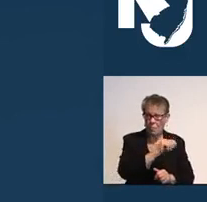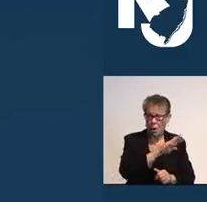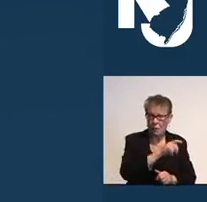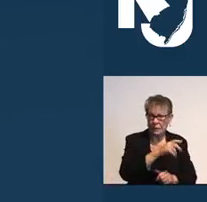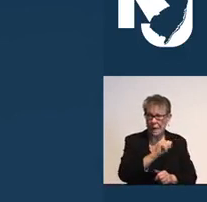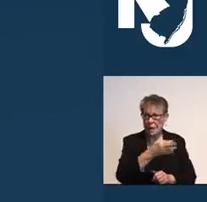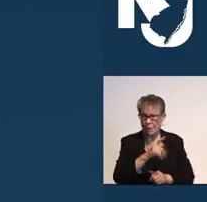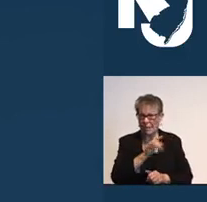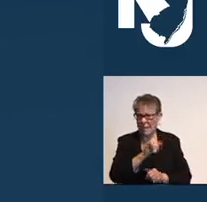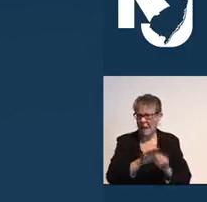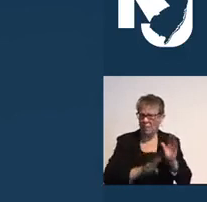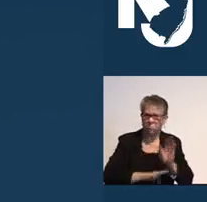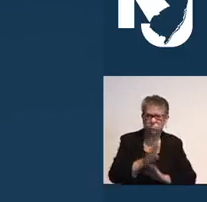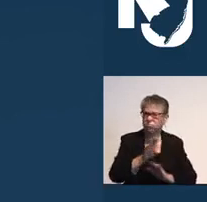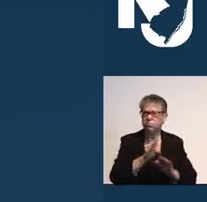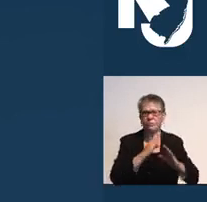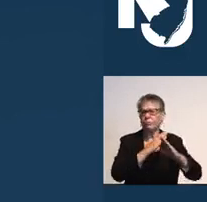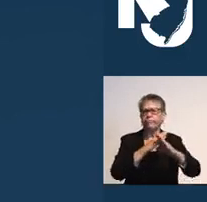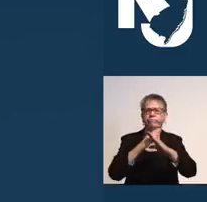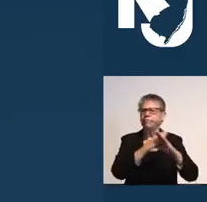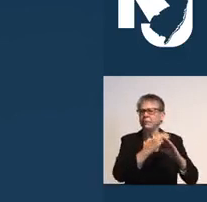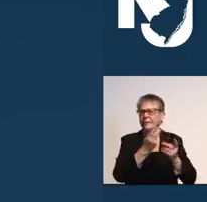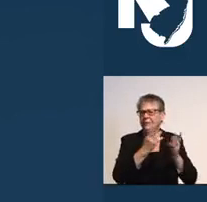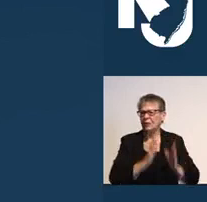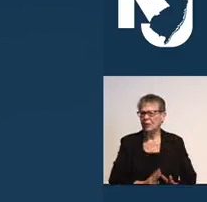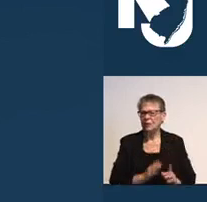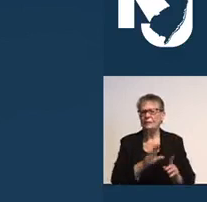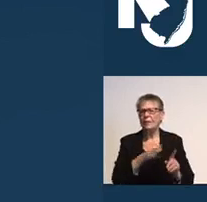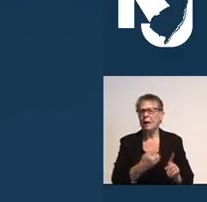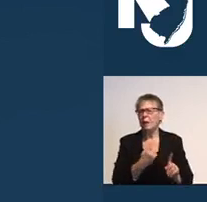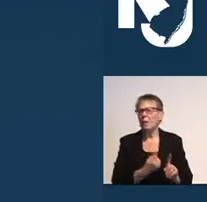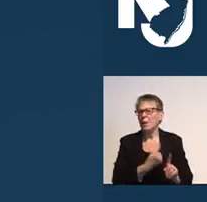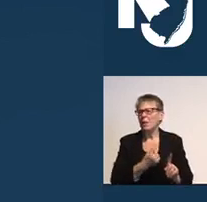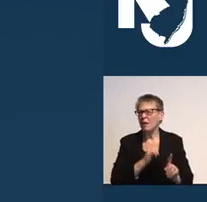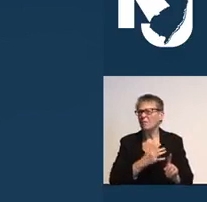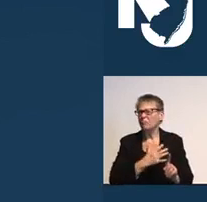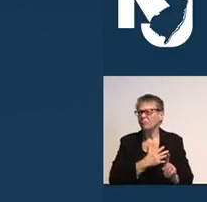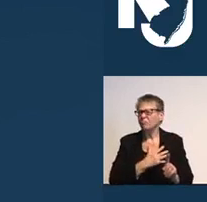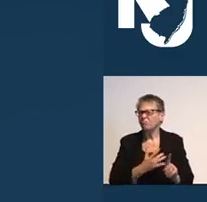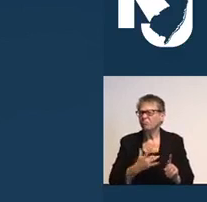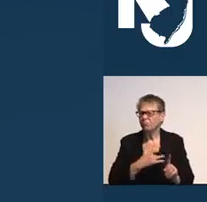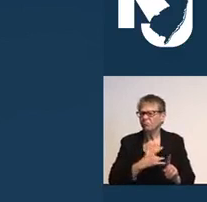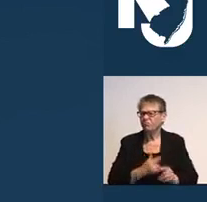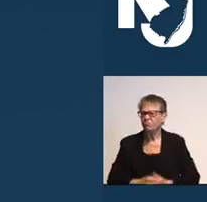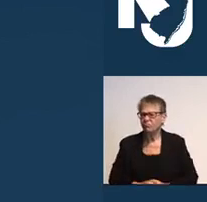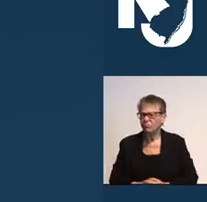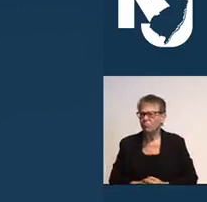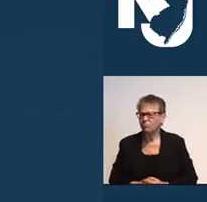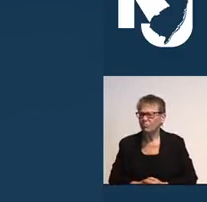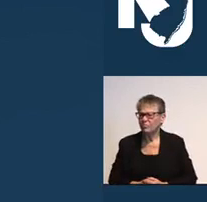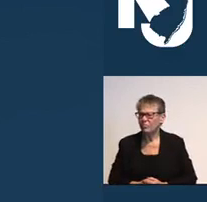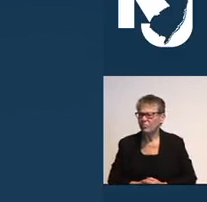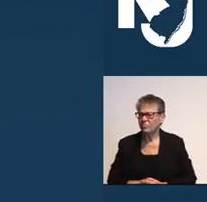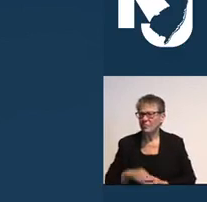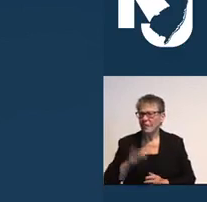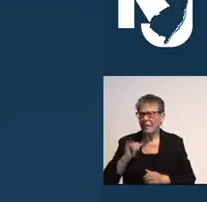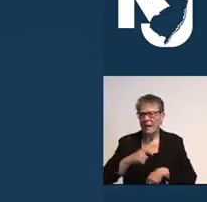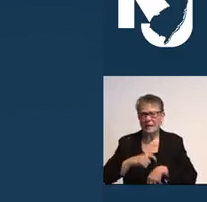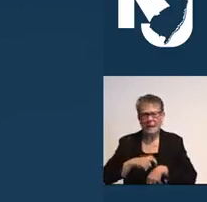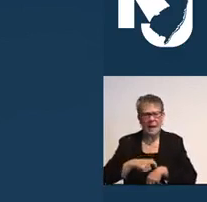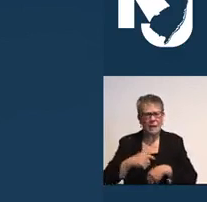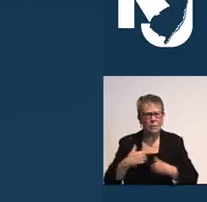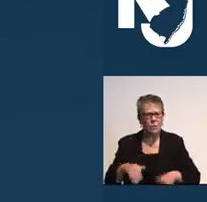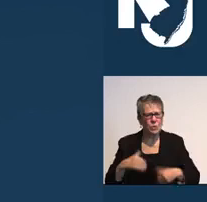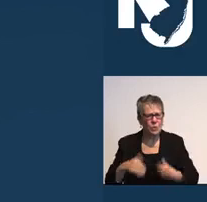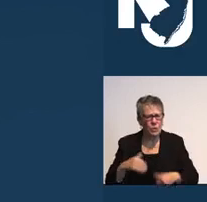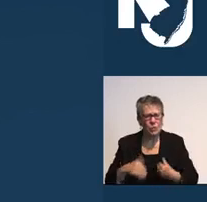sadly all, I've called it in some cases the triple whammy of losing a loved one, not